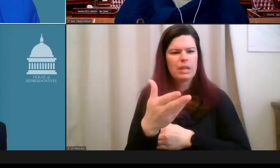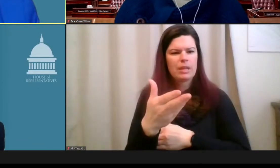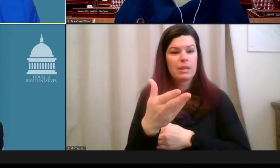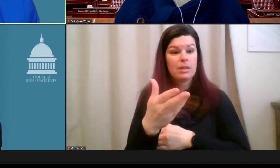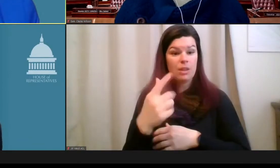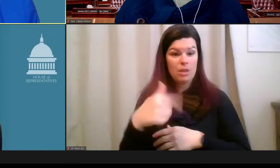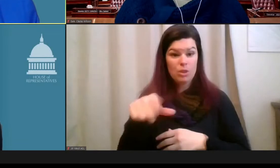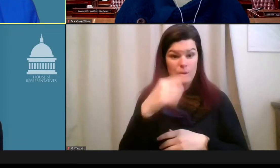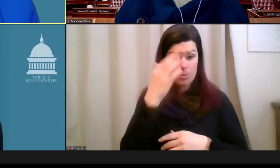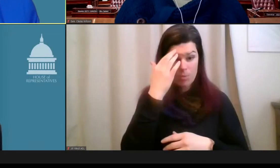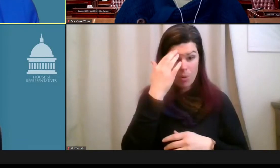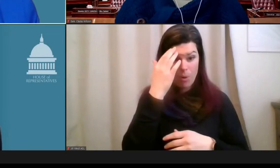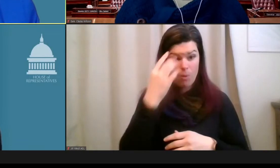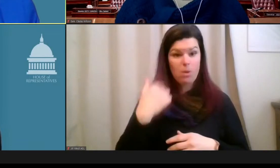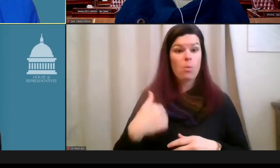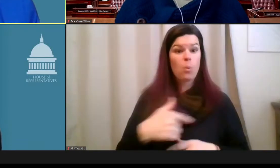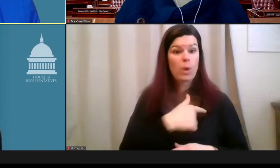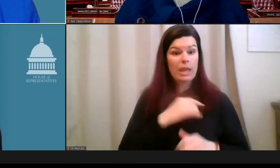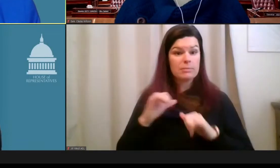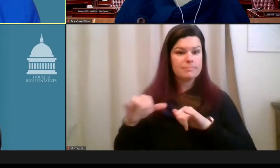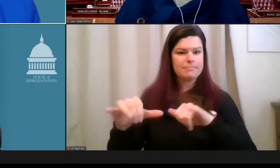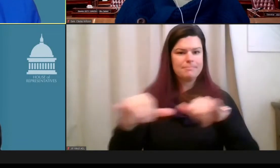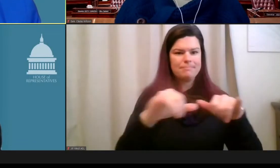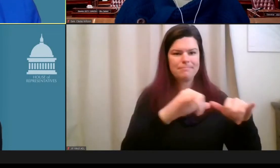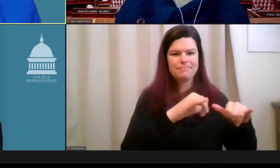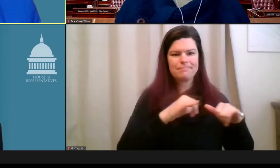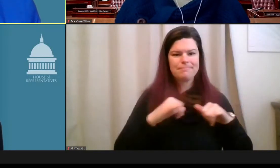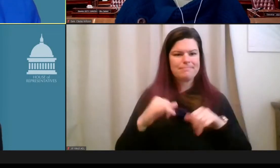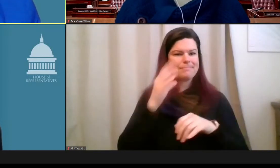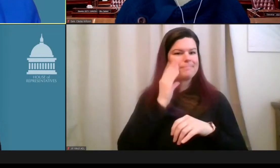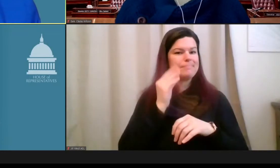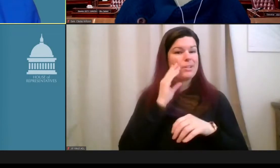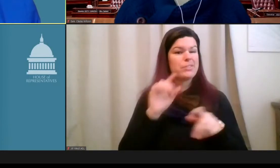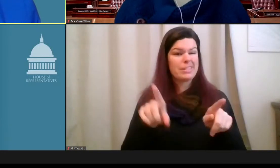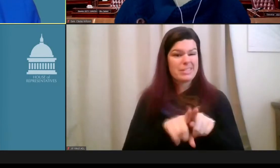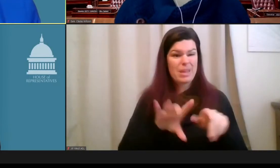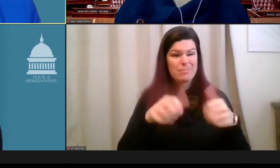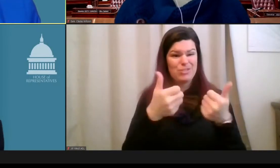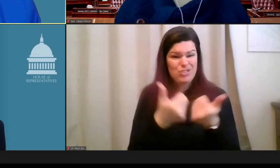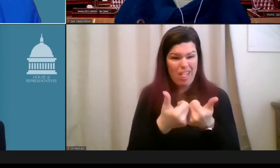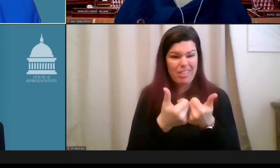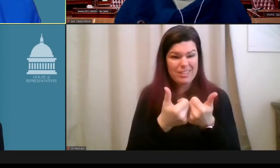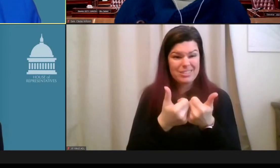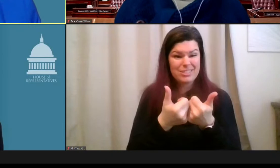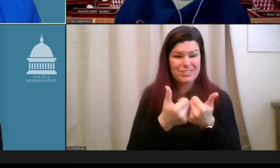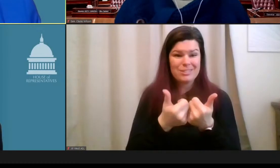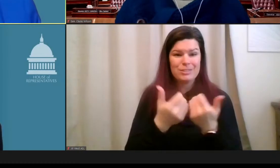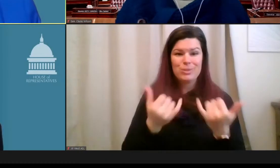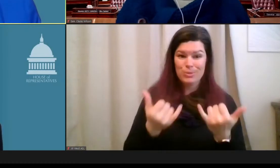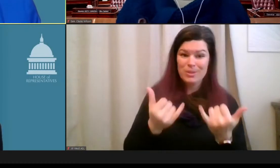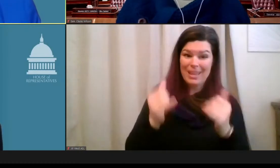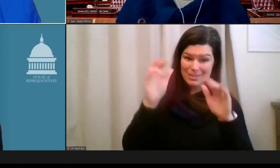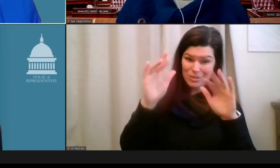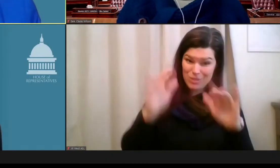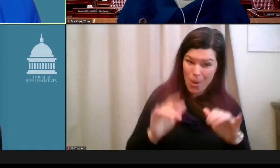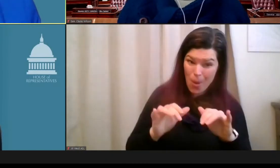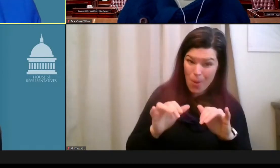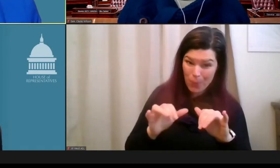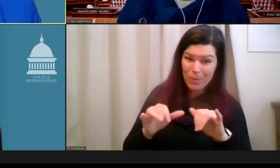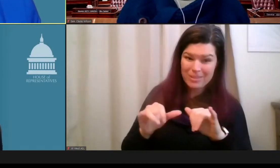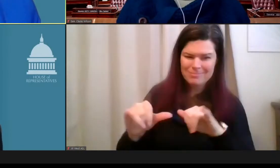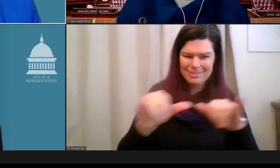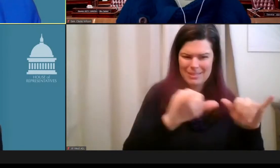same challenges that you are experiencing, and today is no different with the snow. Some of you may know that this